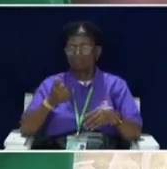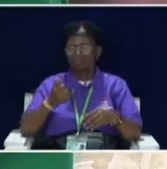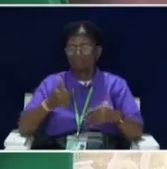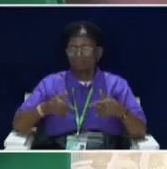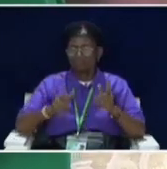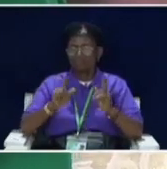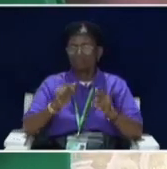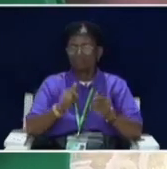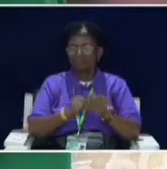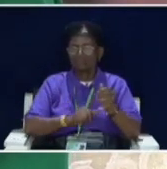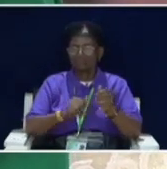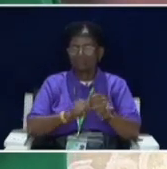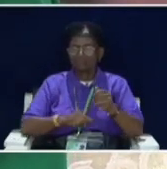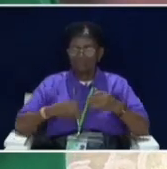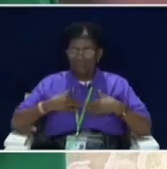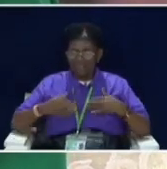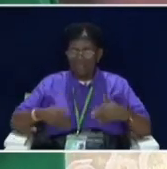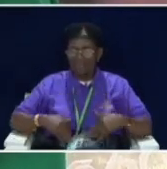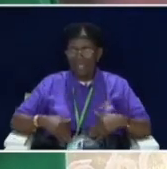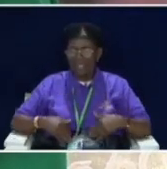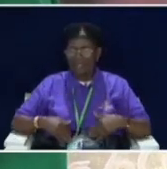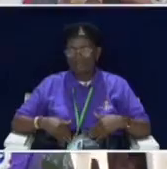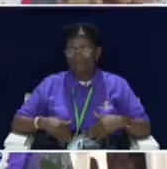Let everybody have a testimony.